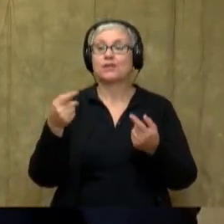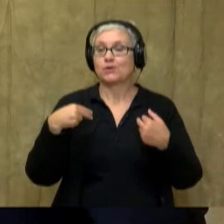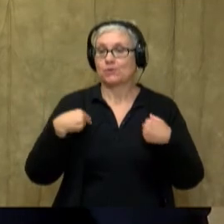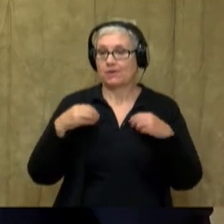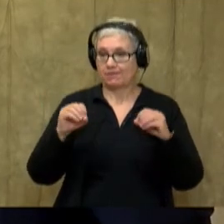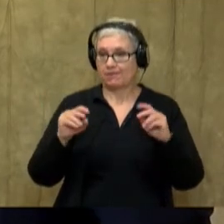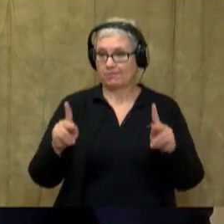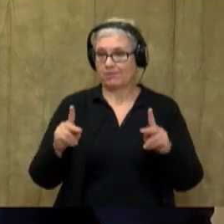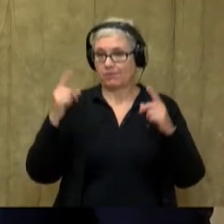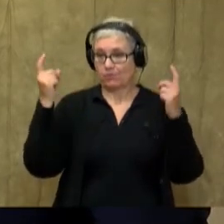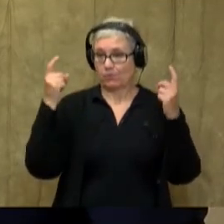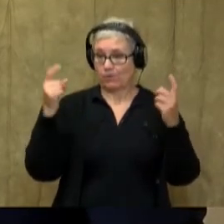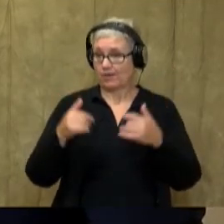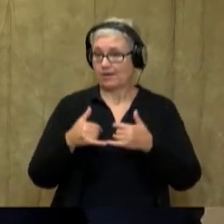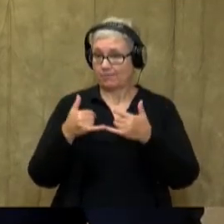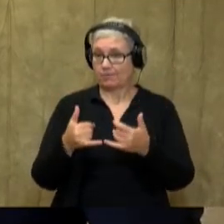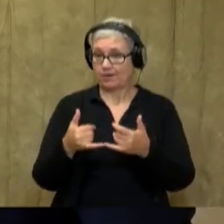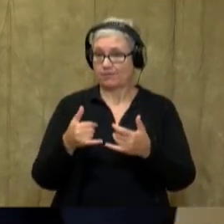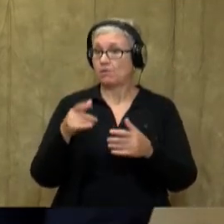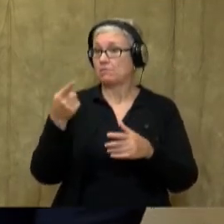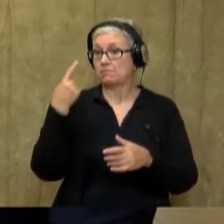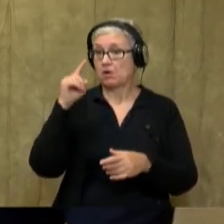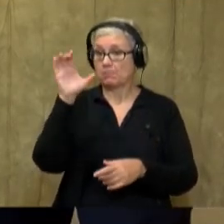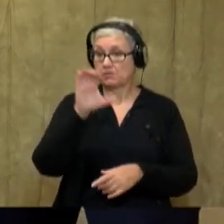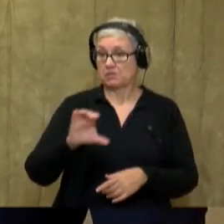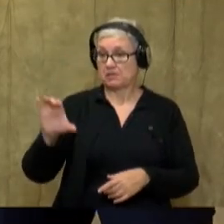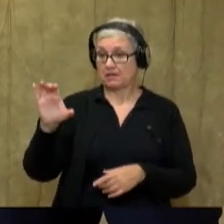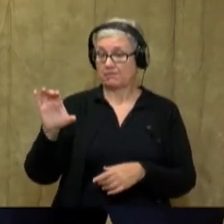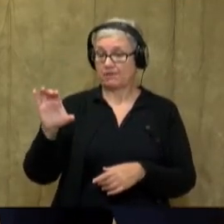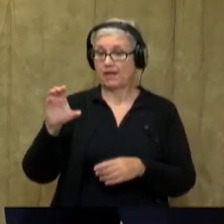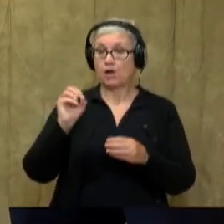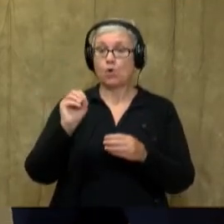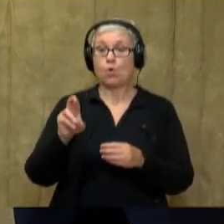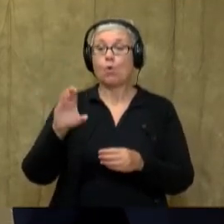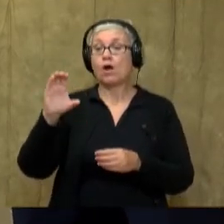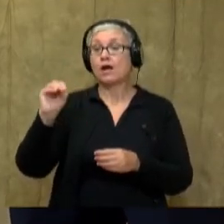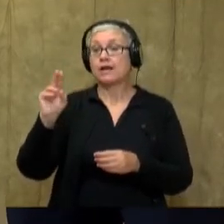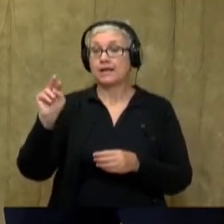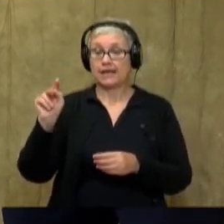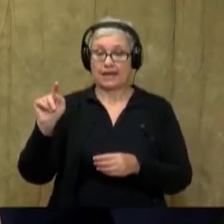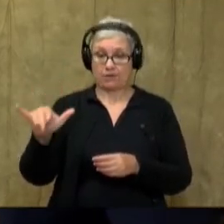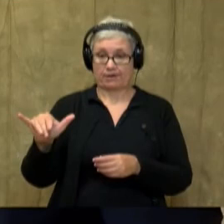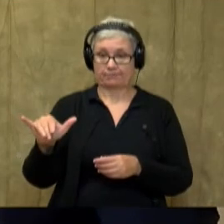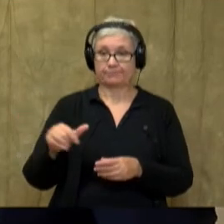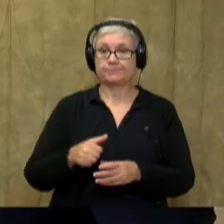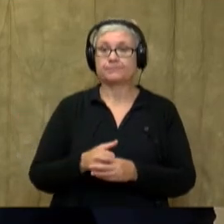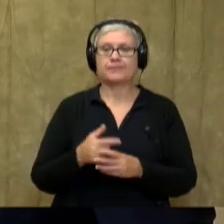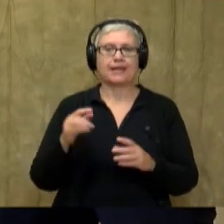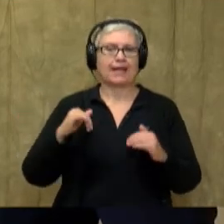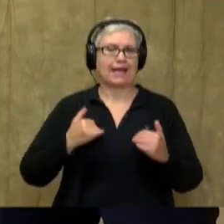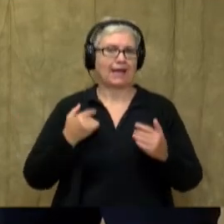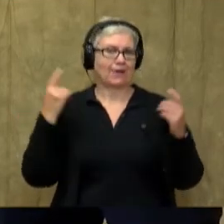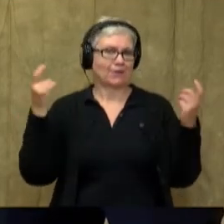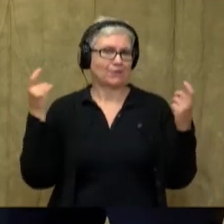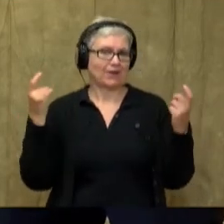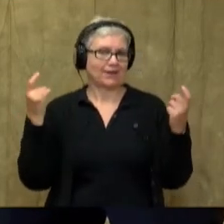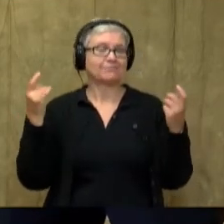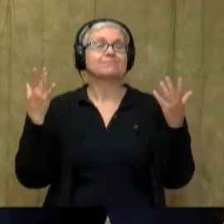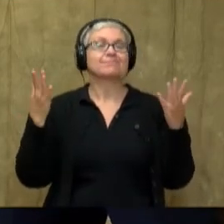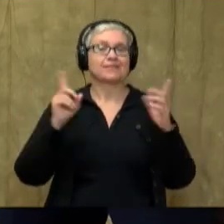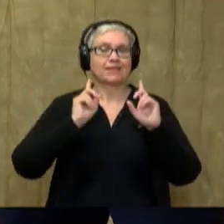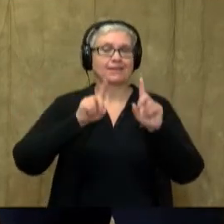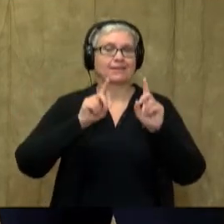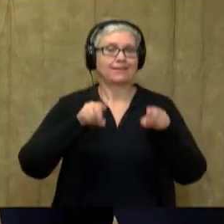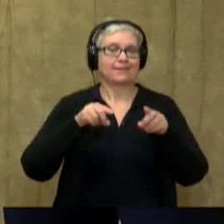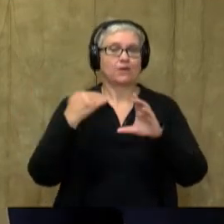win a prize from Chick-fil-A or the county. And the way to win that prize is to submit a correct